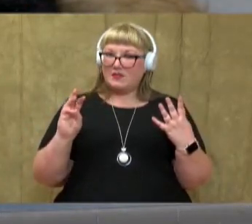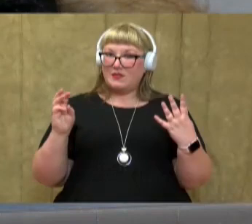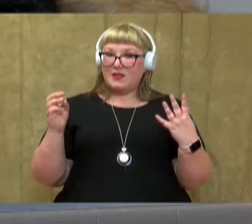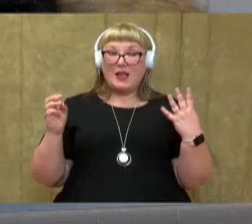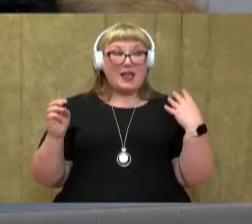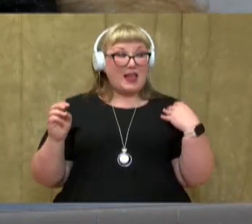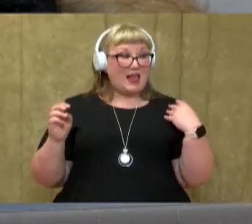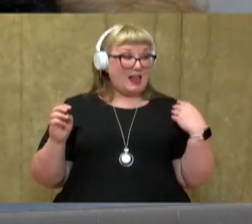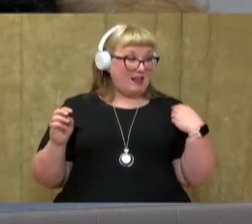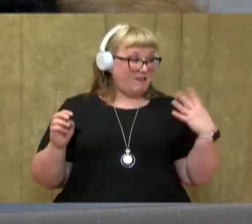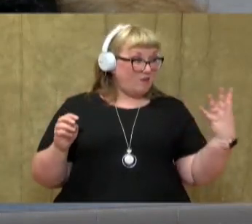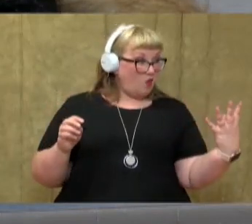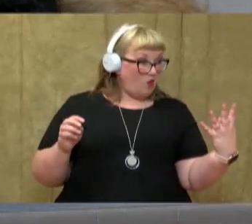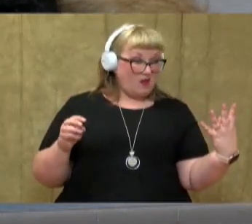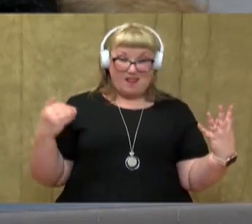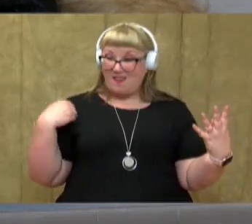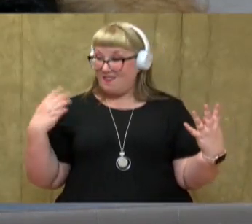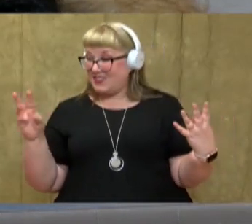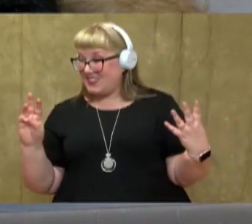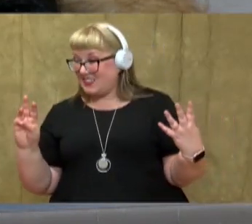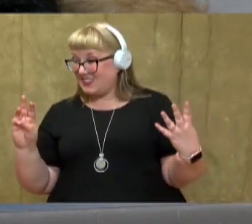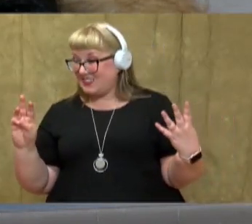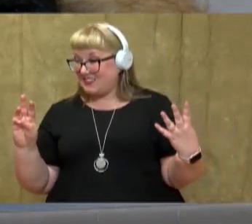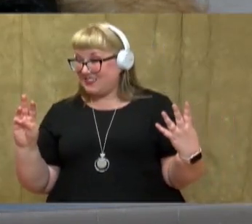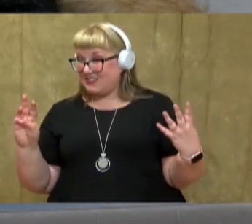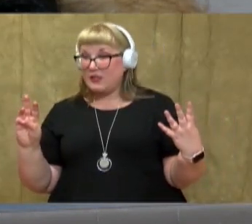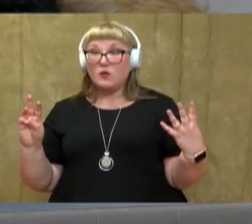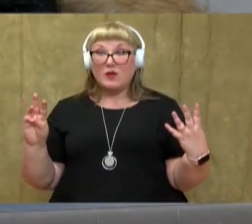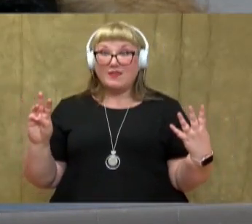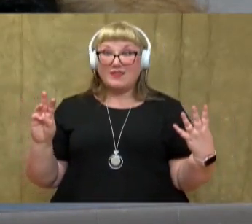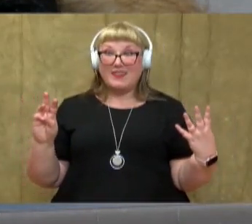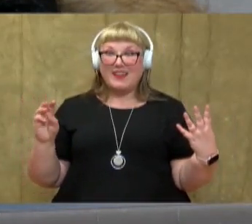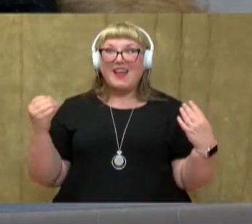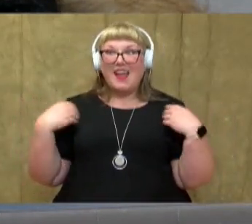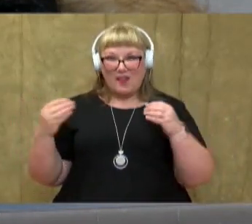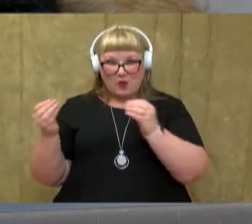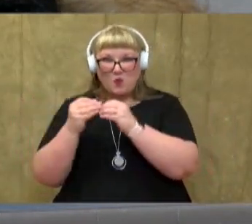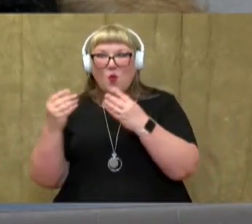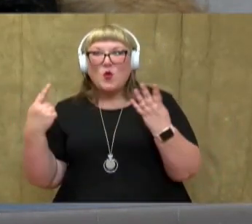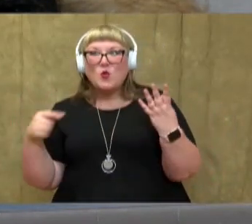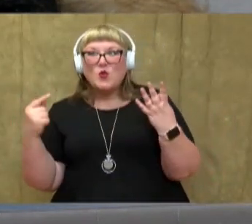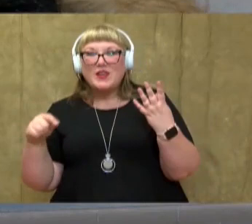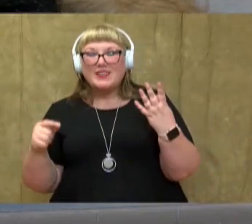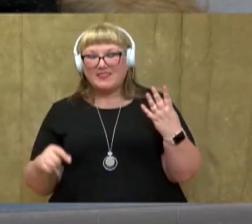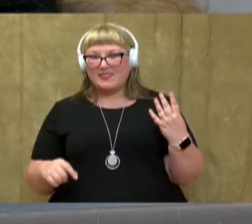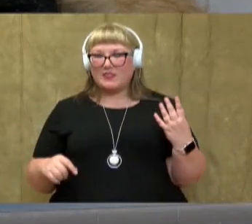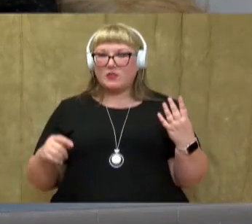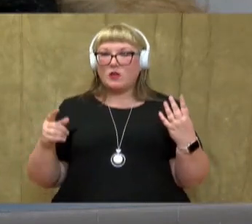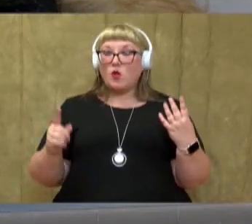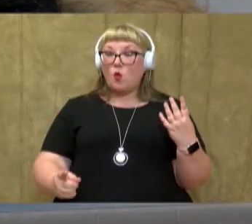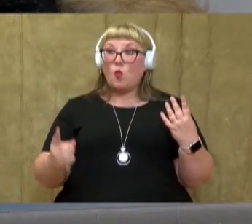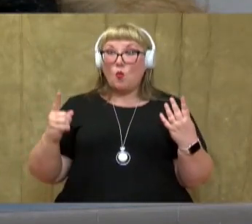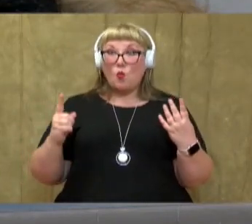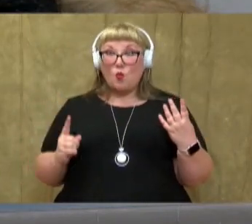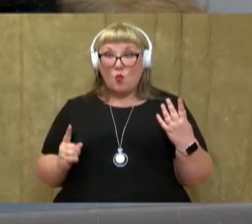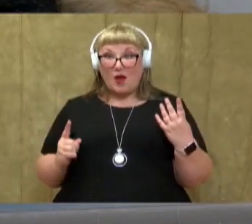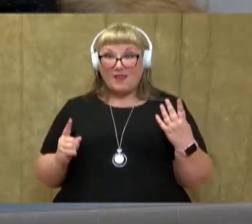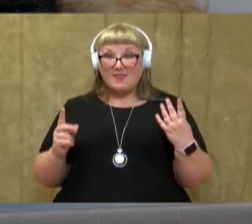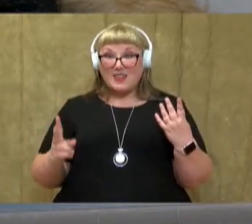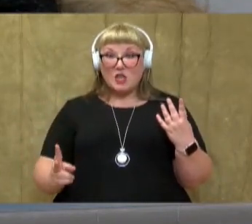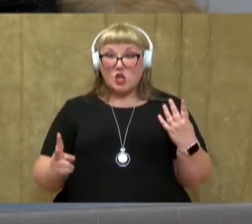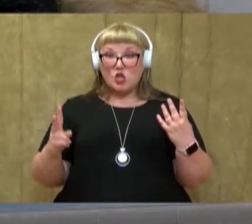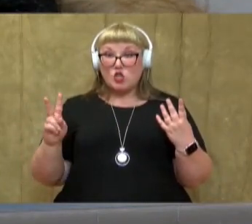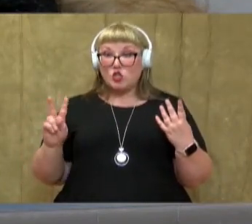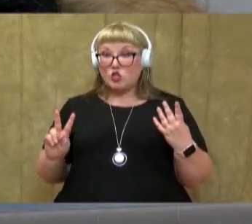have four in the blue basket and six in the green basket. So we do have more in the green basket. Now let's count them as we put them back in.